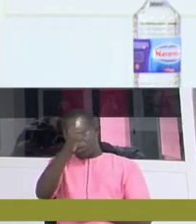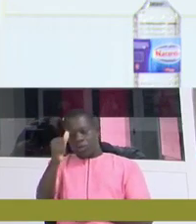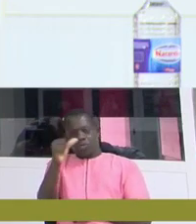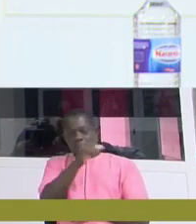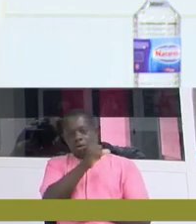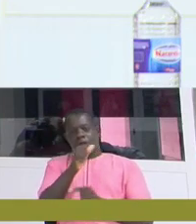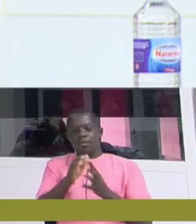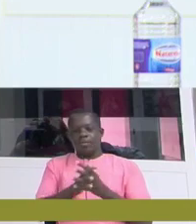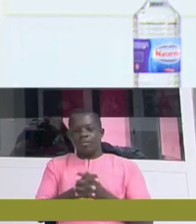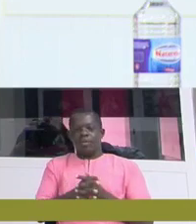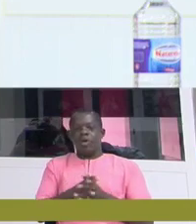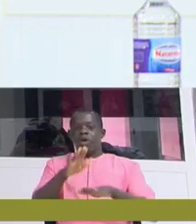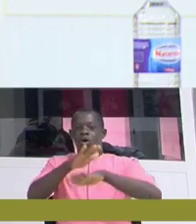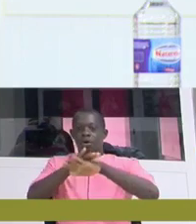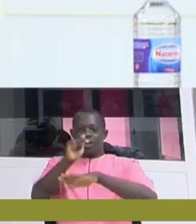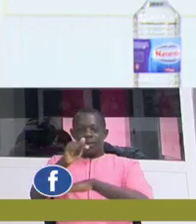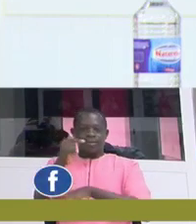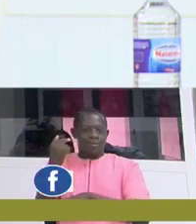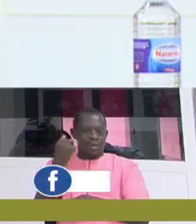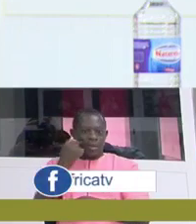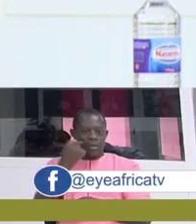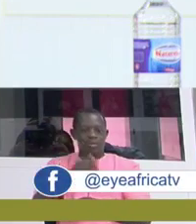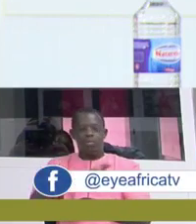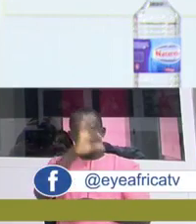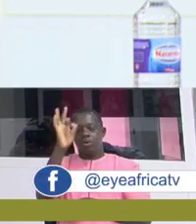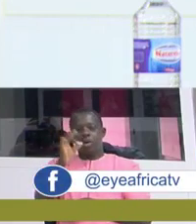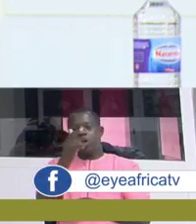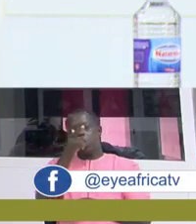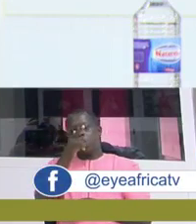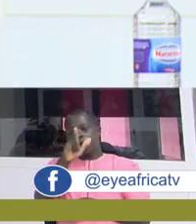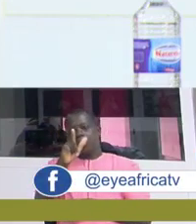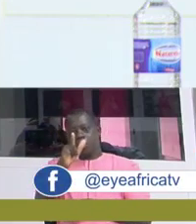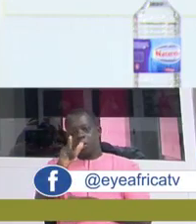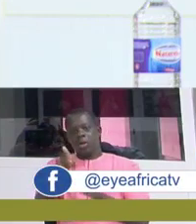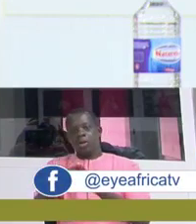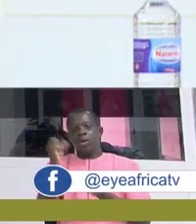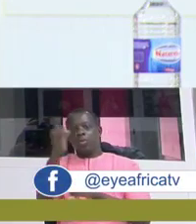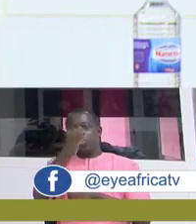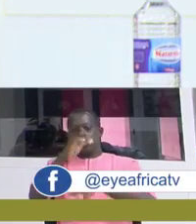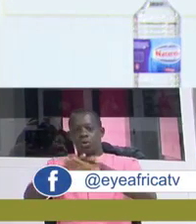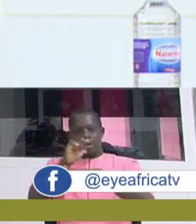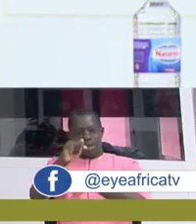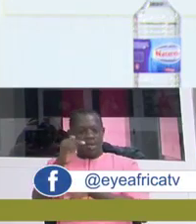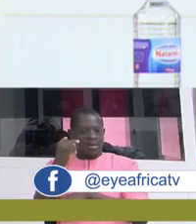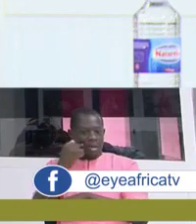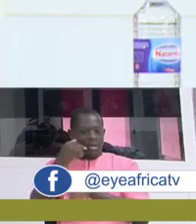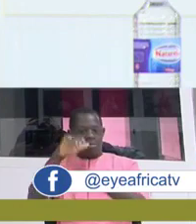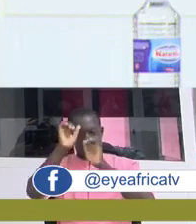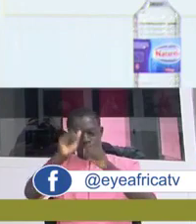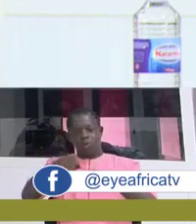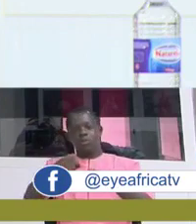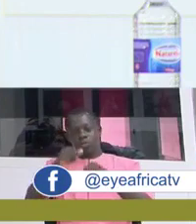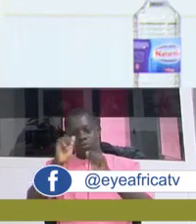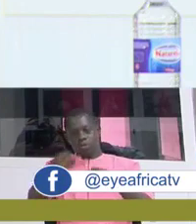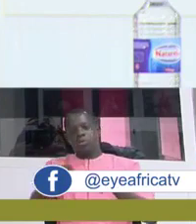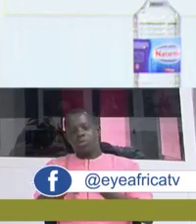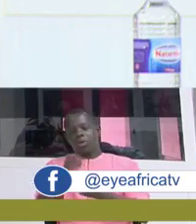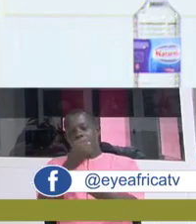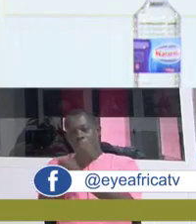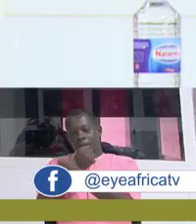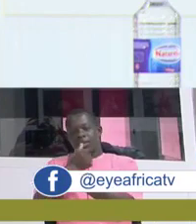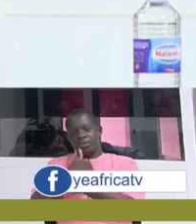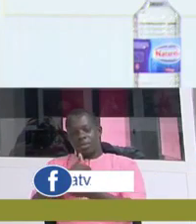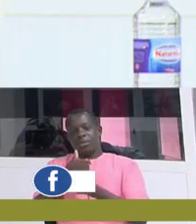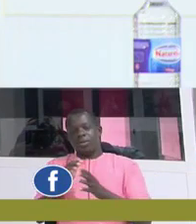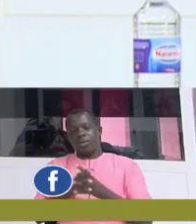duwa jaboleti. That day I was just fortunate. Katuo that day from wolunfunga inyanta mutalale. Because that day they should have arrested